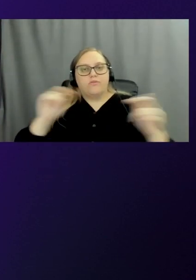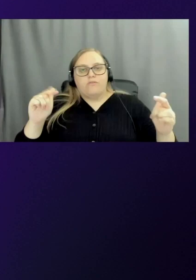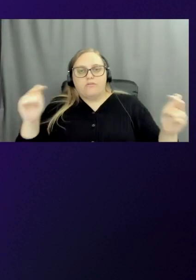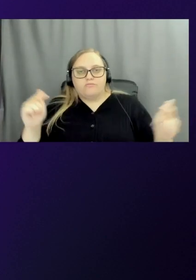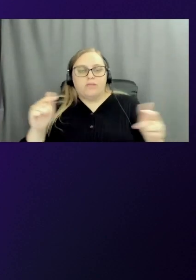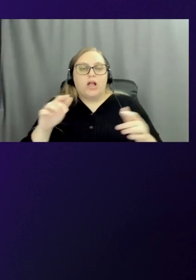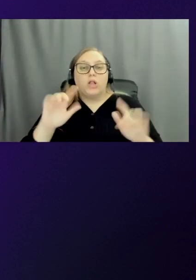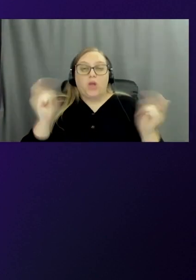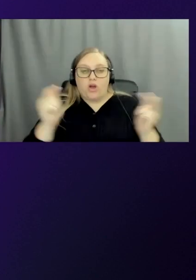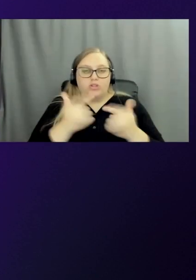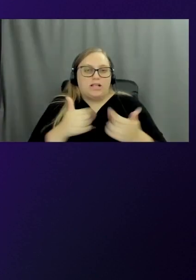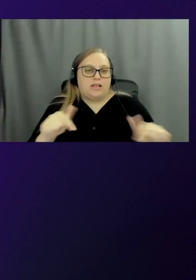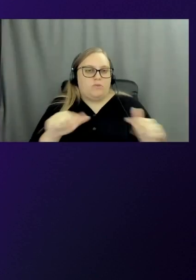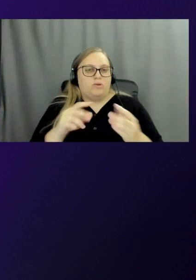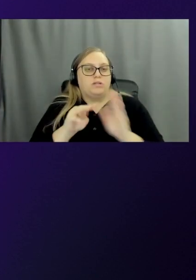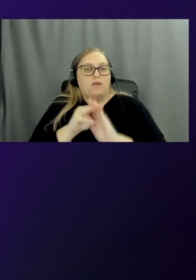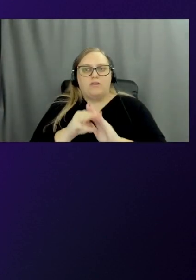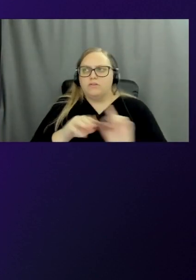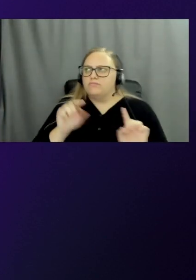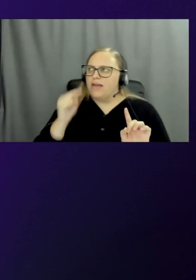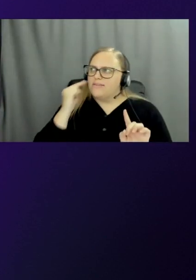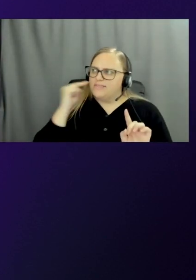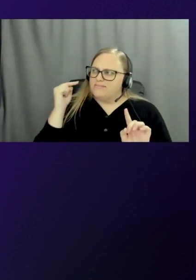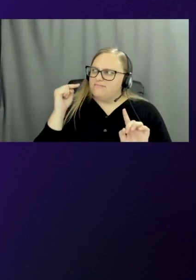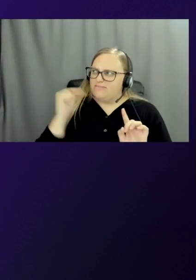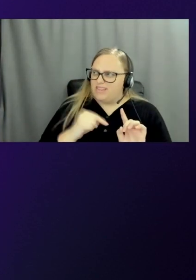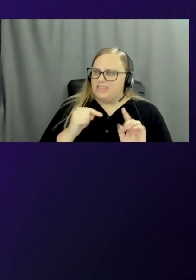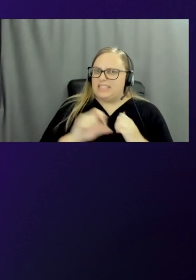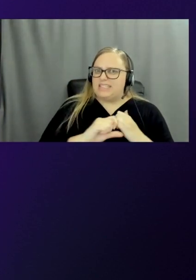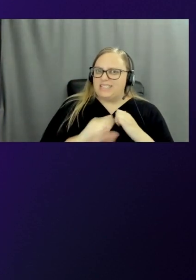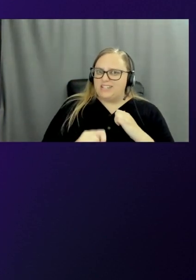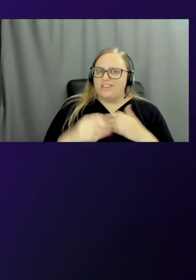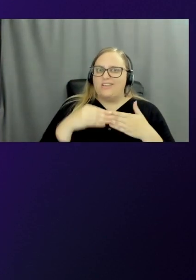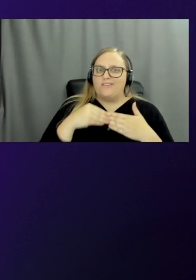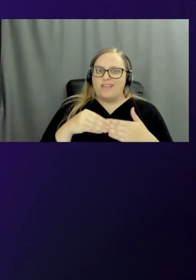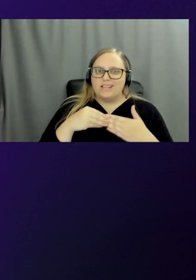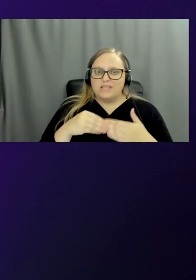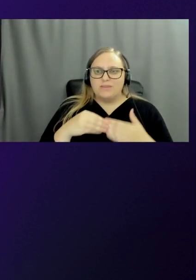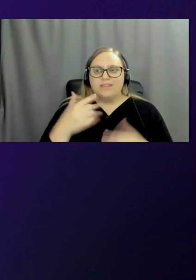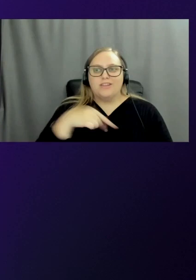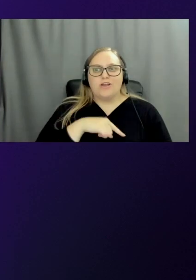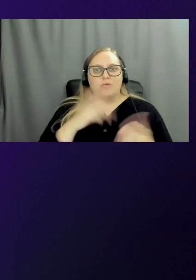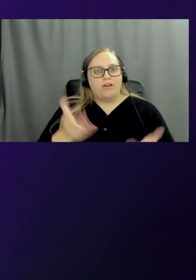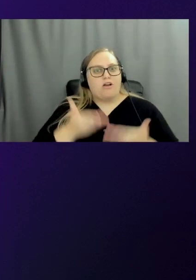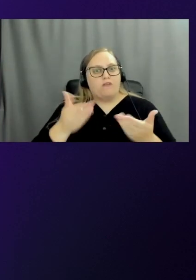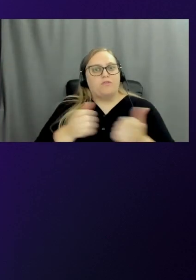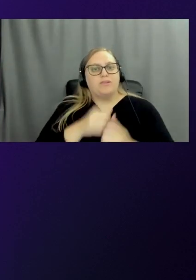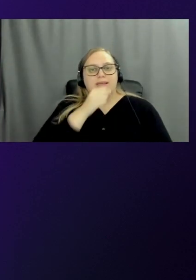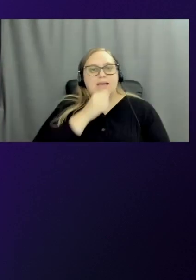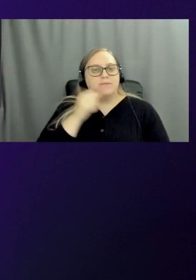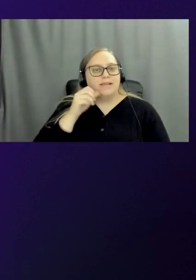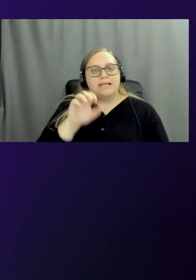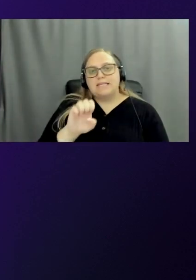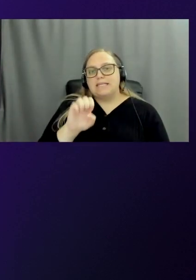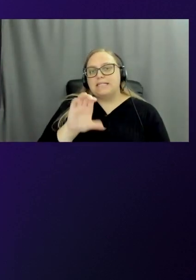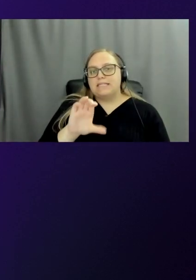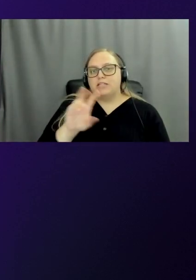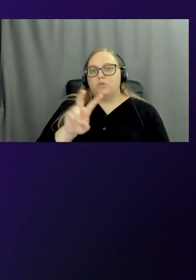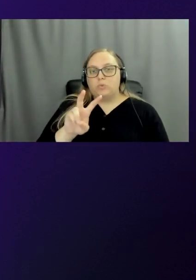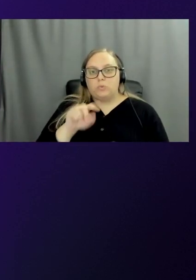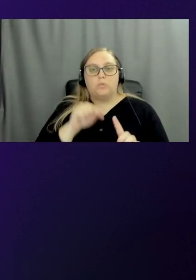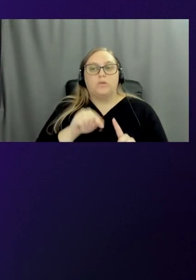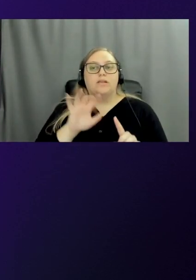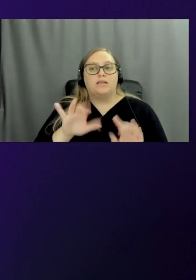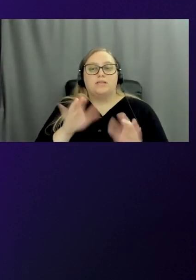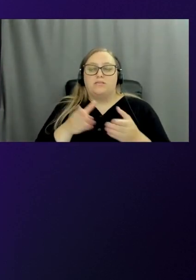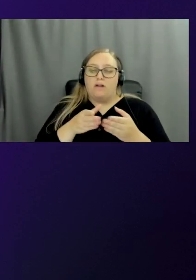really see this as an extension of the flexibility and choice that we offer with Amazon EC2. Amazon EC2 is the broadest